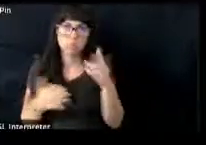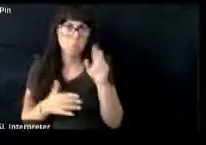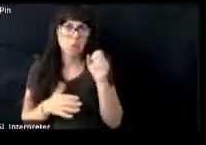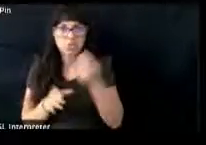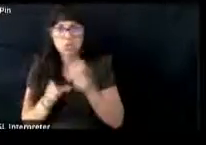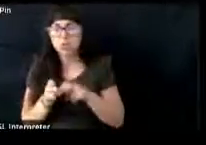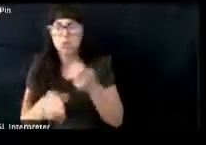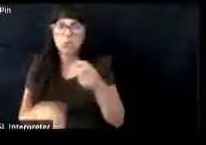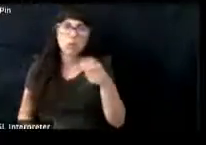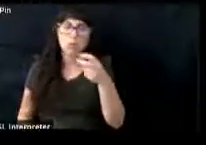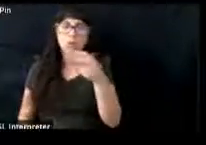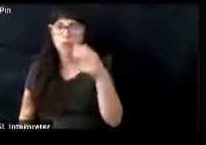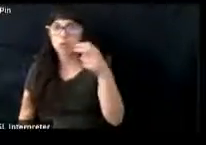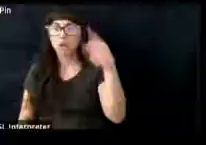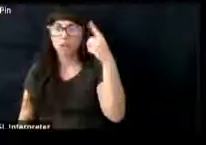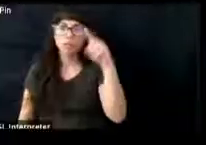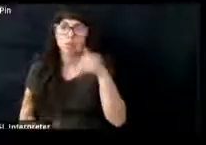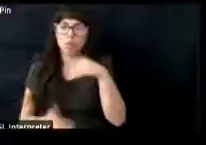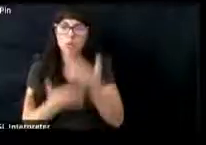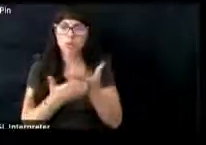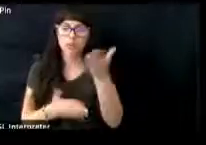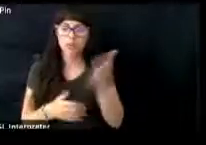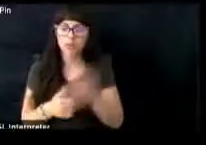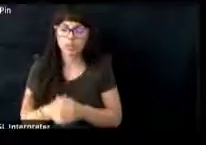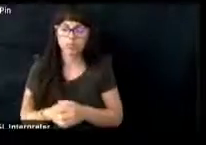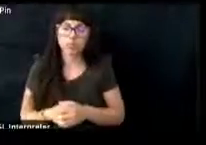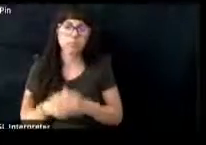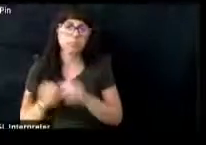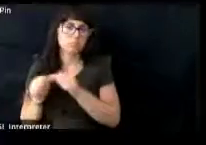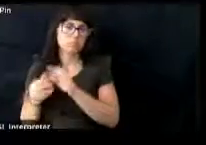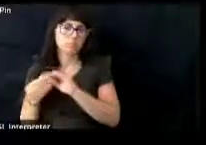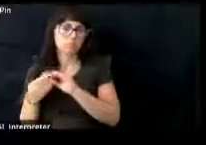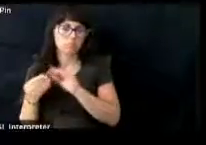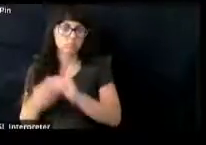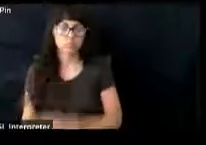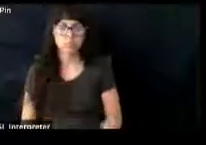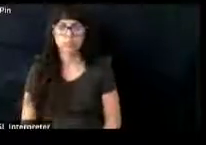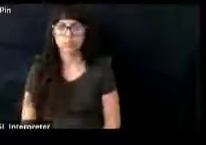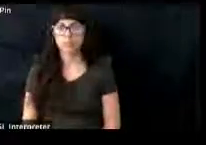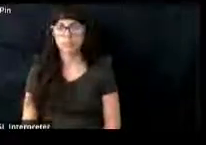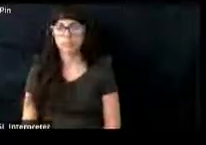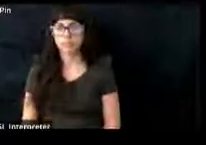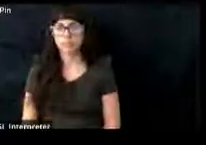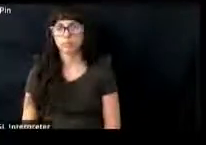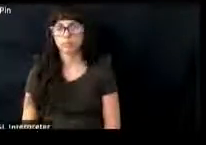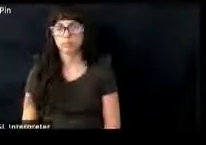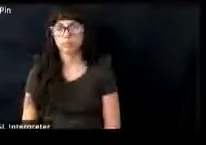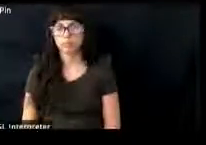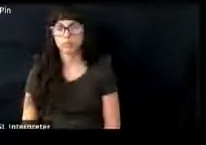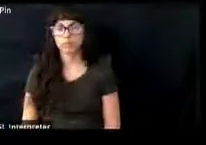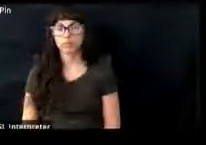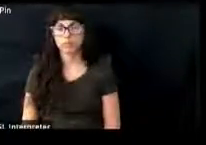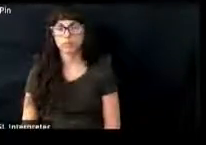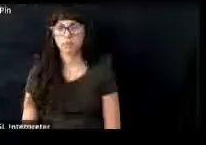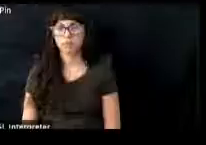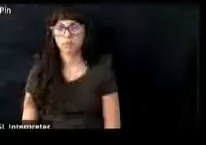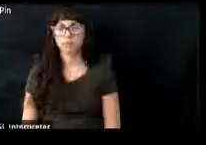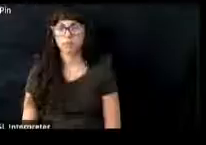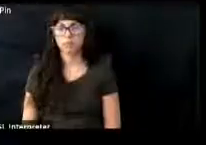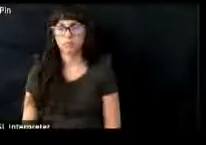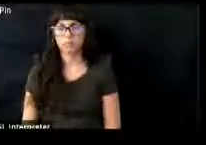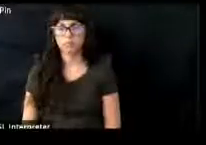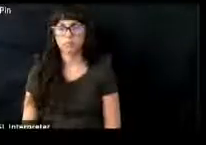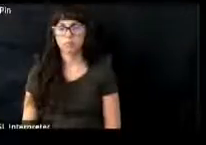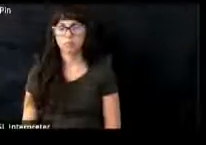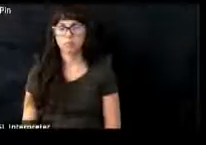Es incluso más difícil para los jóvenes que tienen que ir a Northridge para la universidad. Solo tienen un bus que sale del centro de transportación